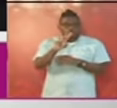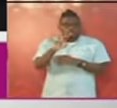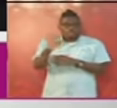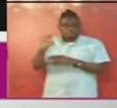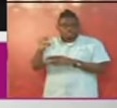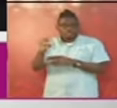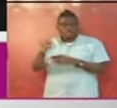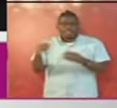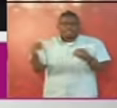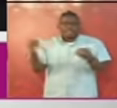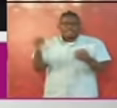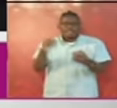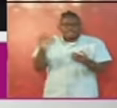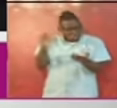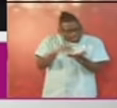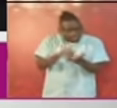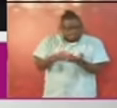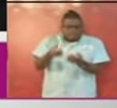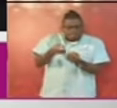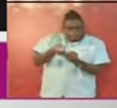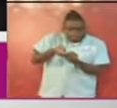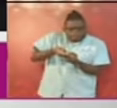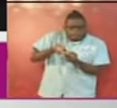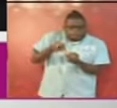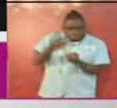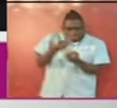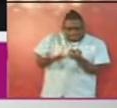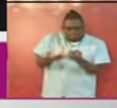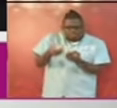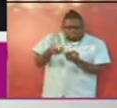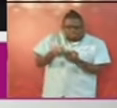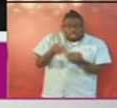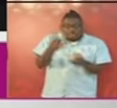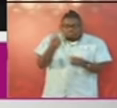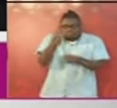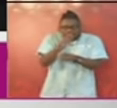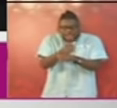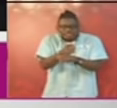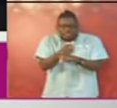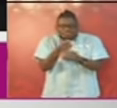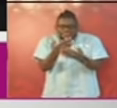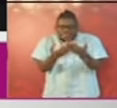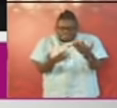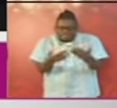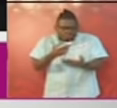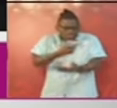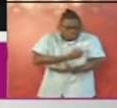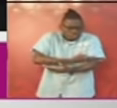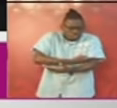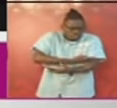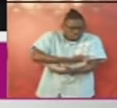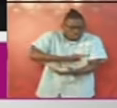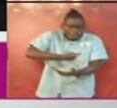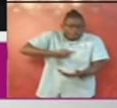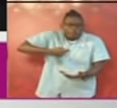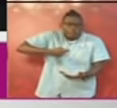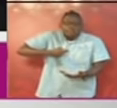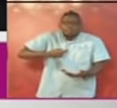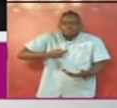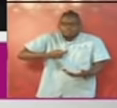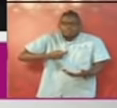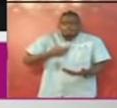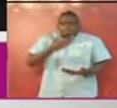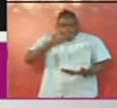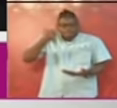not as accurate. You would want to do a blood sample by your doctor or in the health center. And we know that